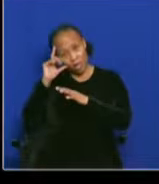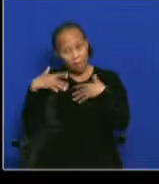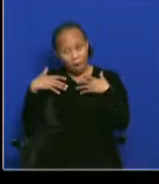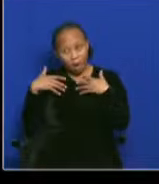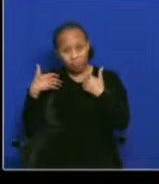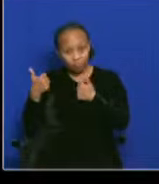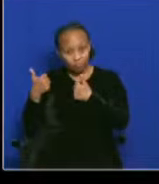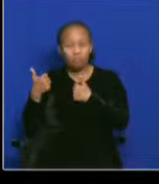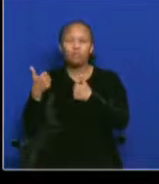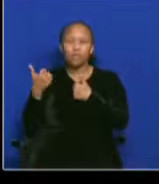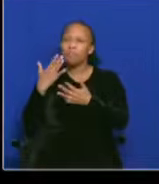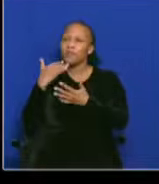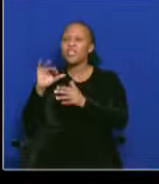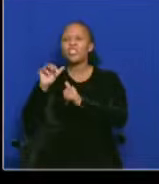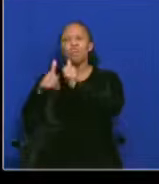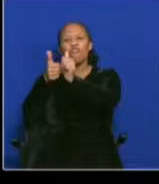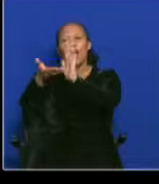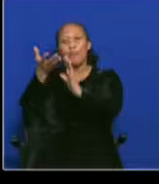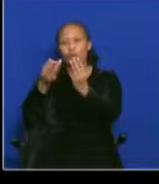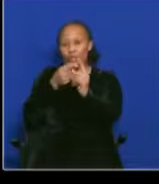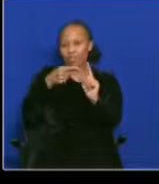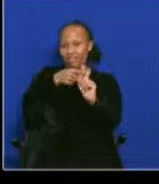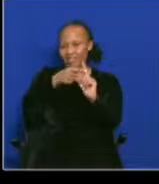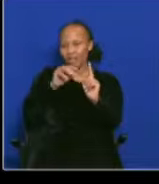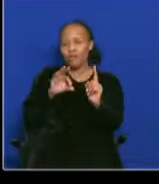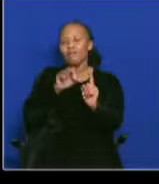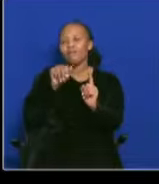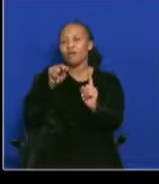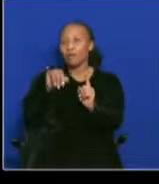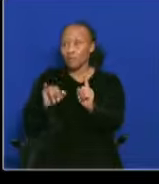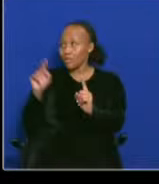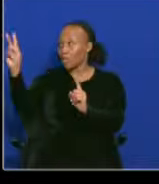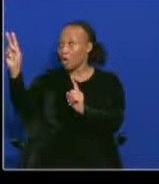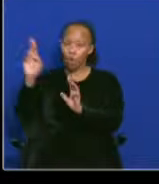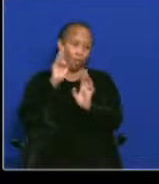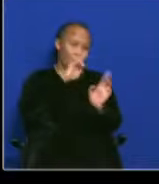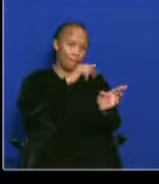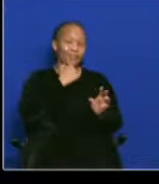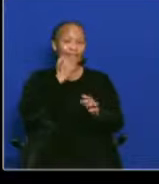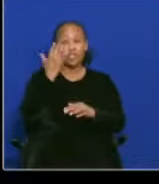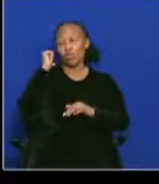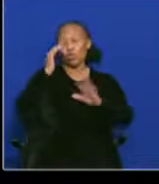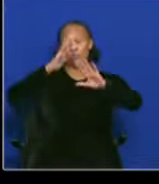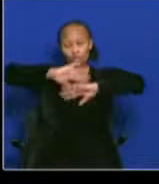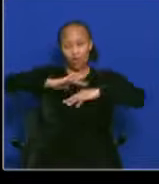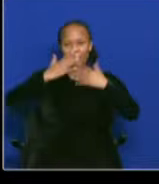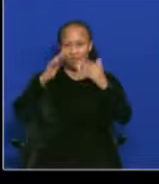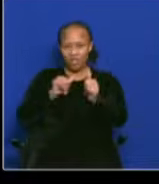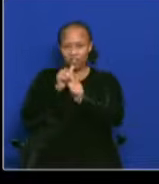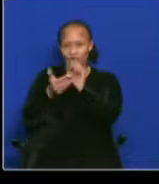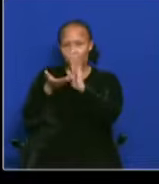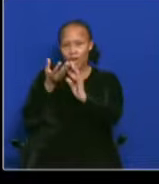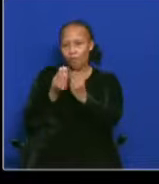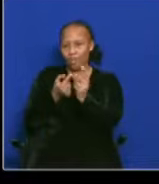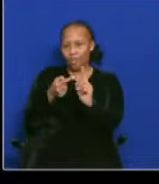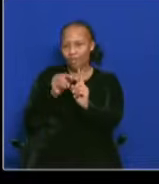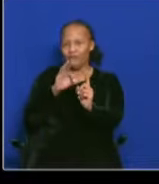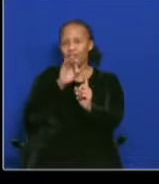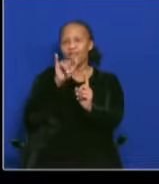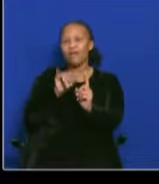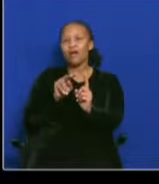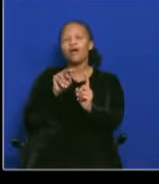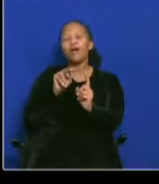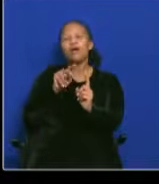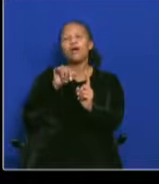General Khan responds, "I followed up with Gen 1 last night. He is going to chase pilot today."